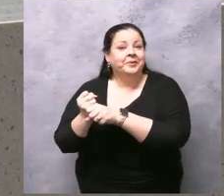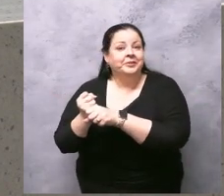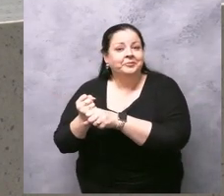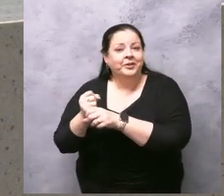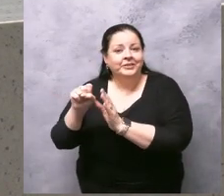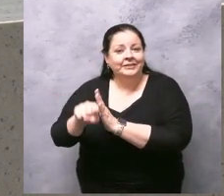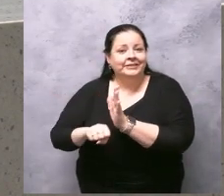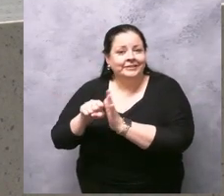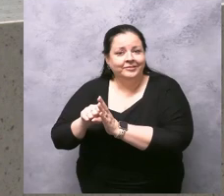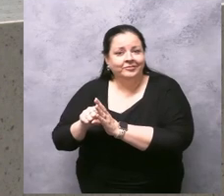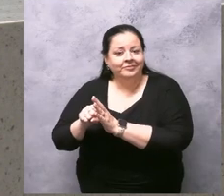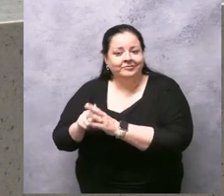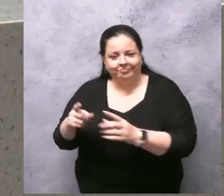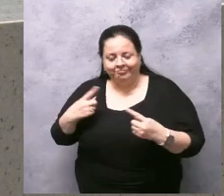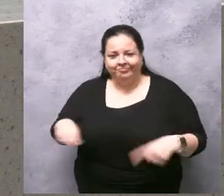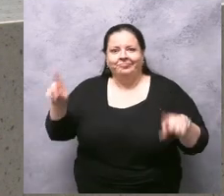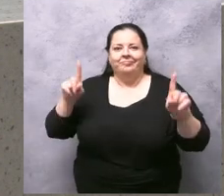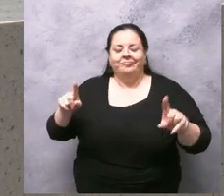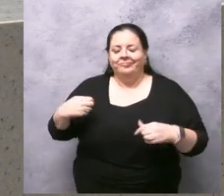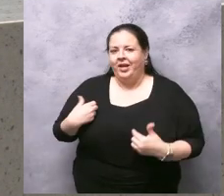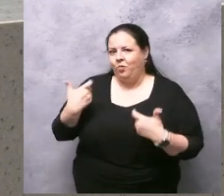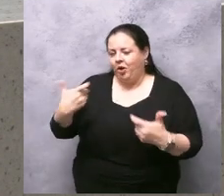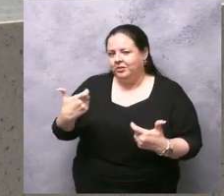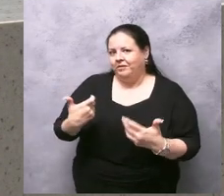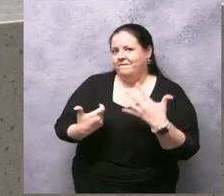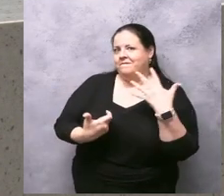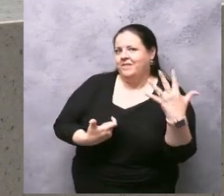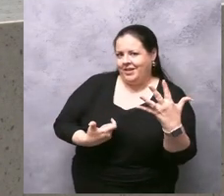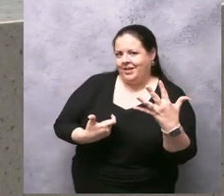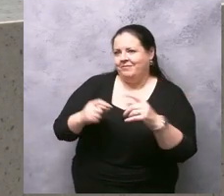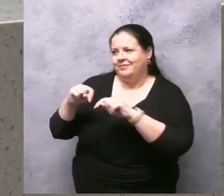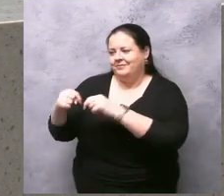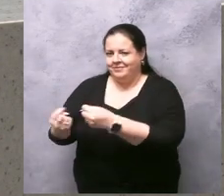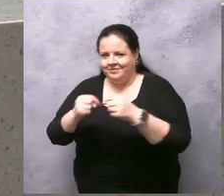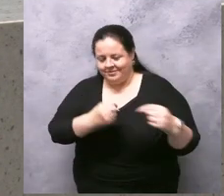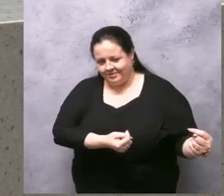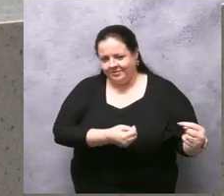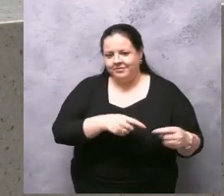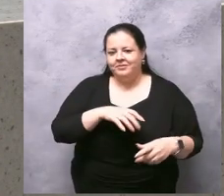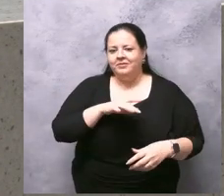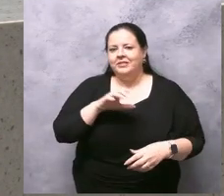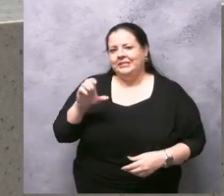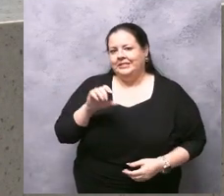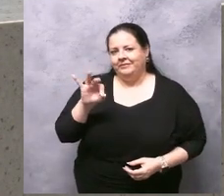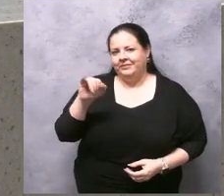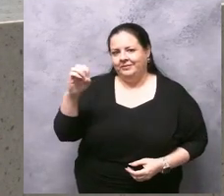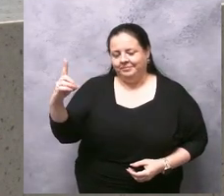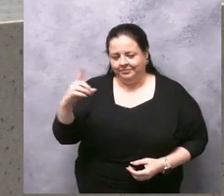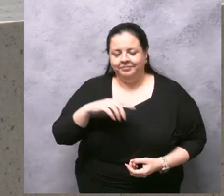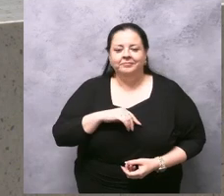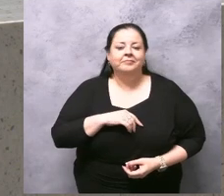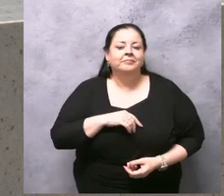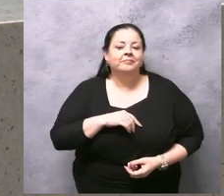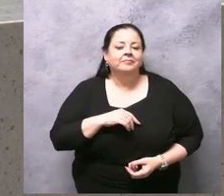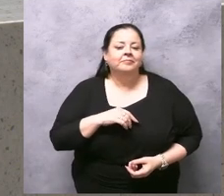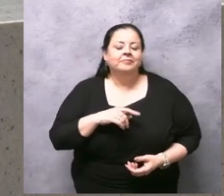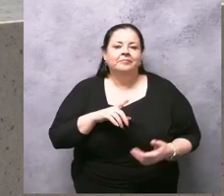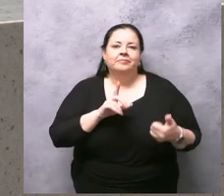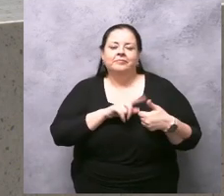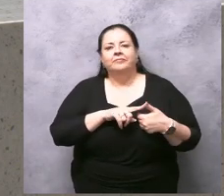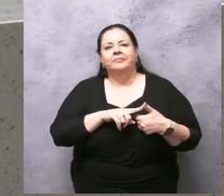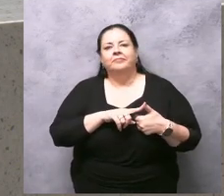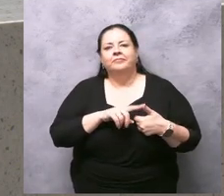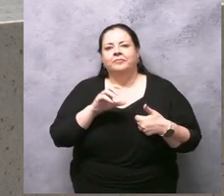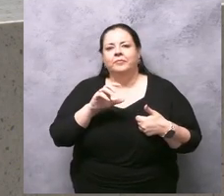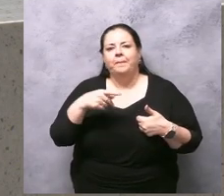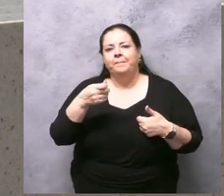underway. I got to watch five baseball teams in action from the CFISD. We got